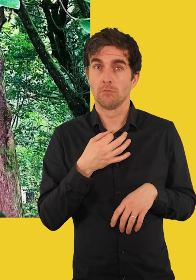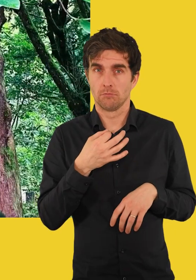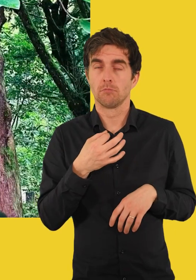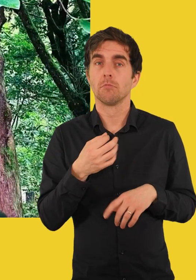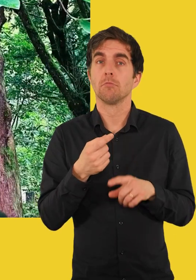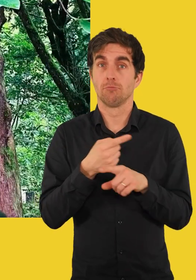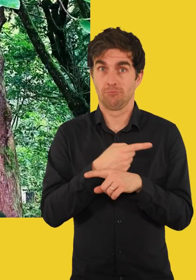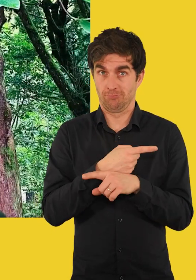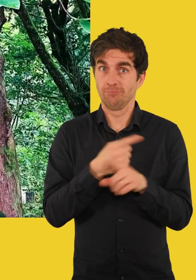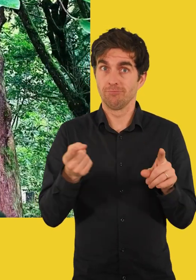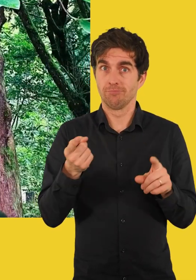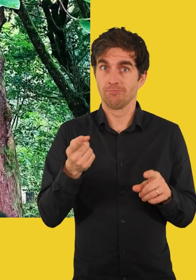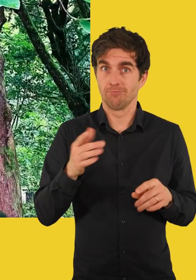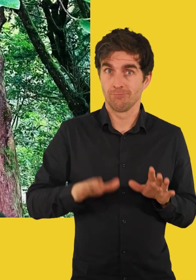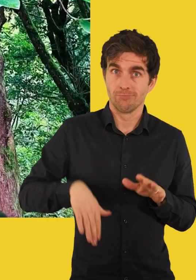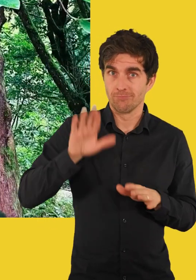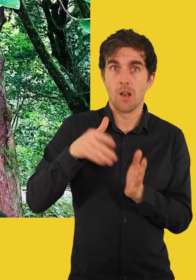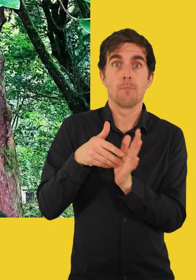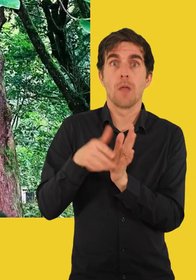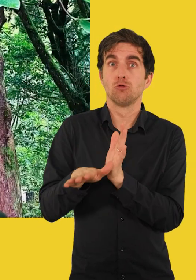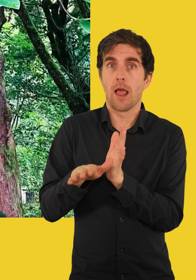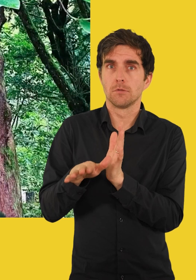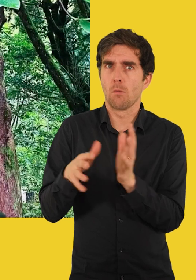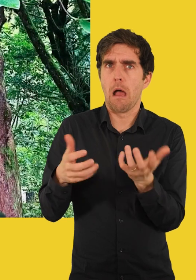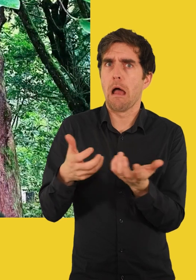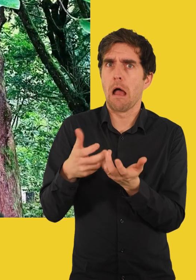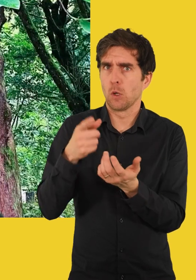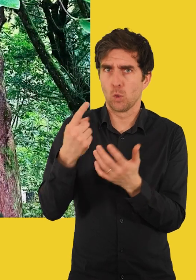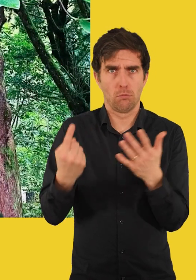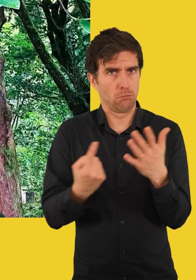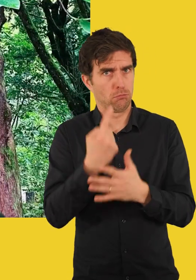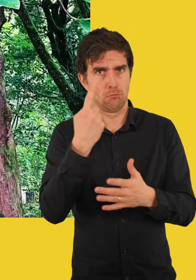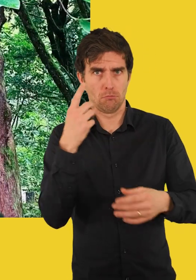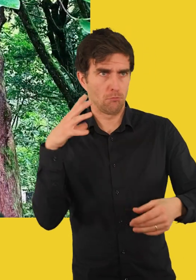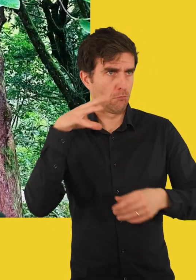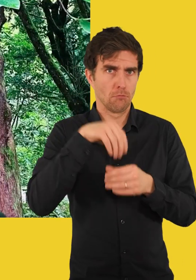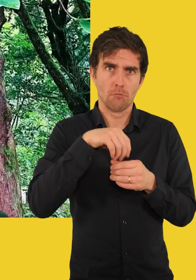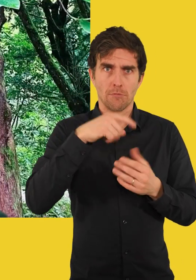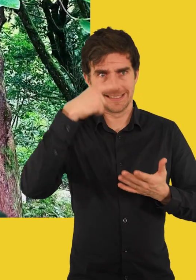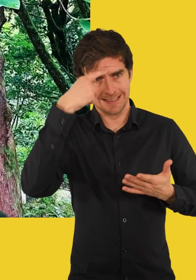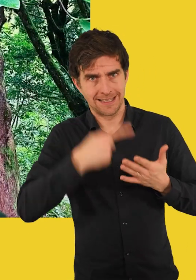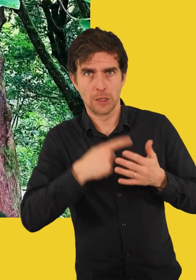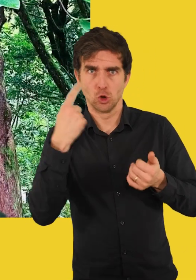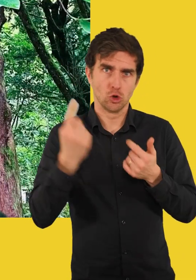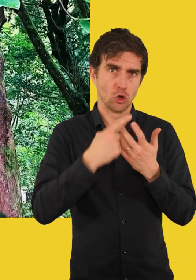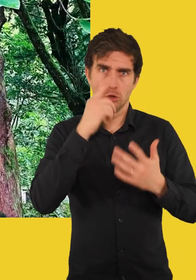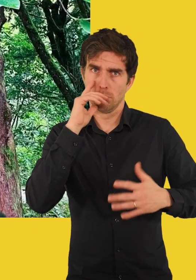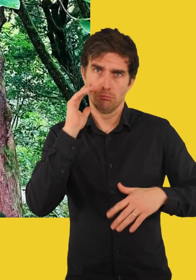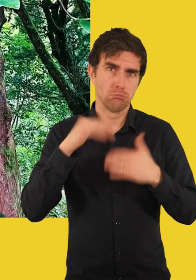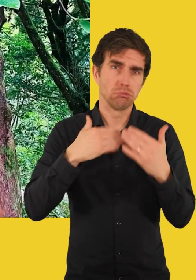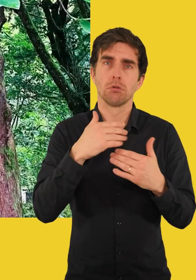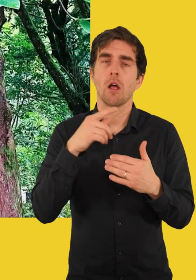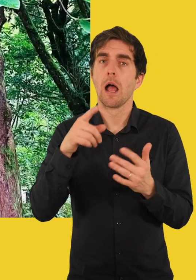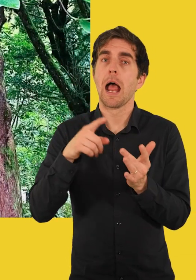you all come from marginalised backgrounds. How did you get into this work and roles with decision-making power? And one of